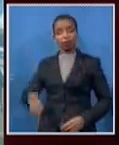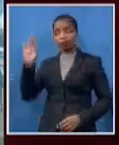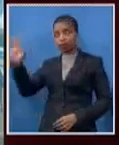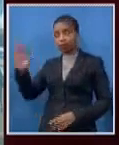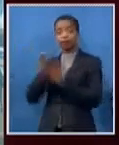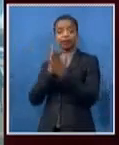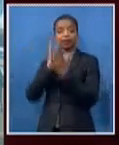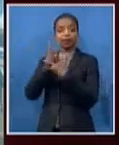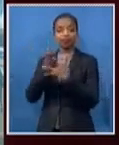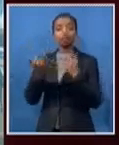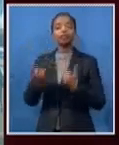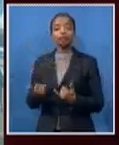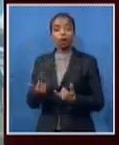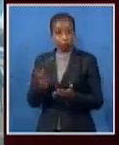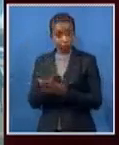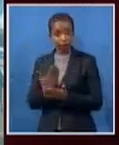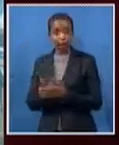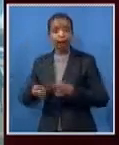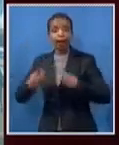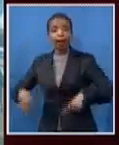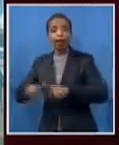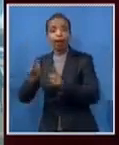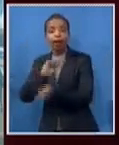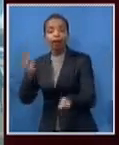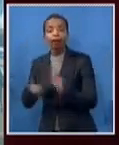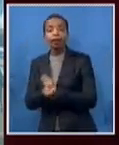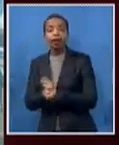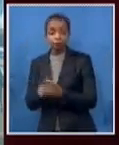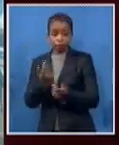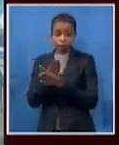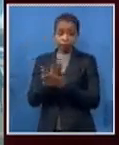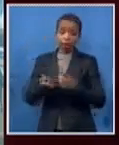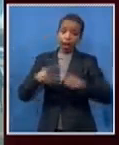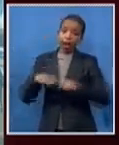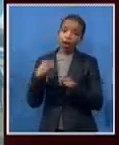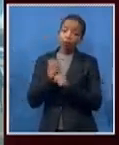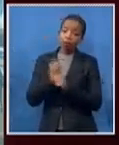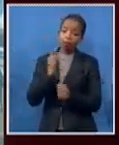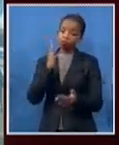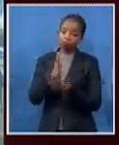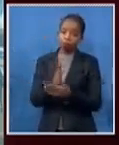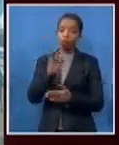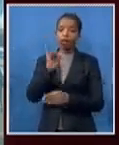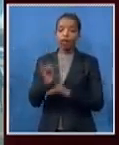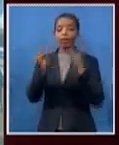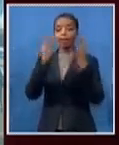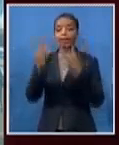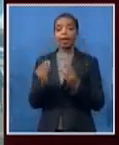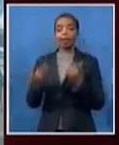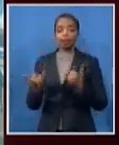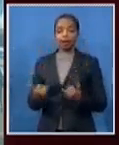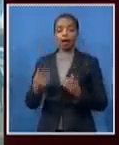dial? Can we make sure that the numbers are starting to go down and that we're providing